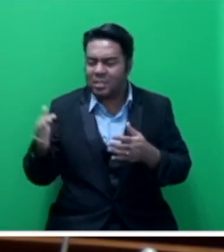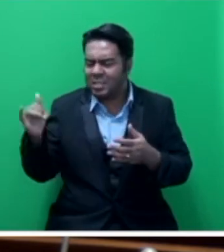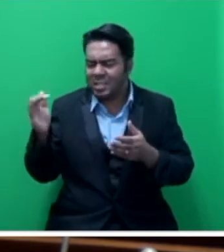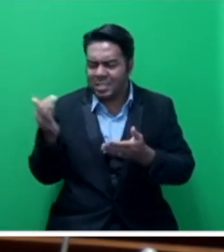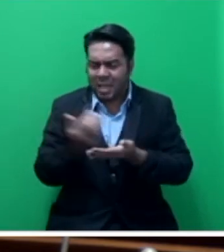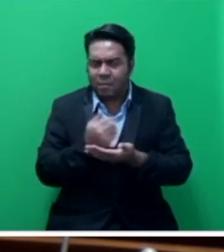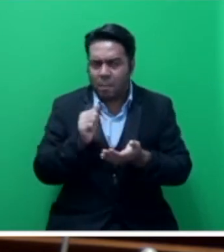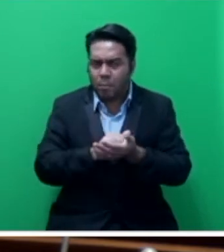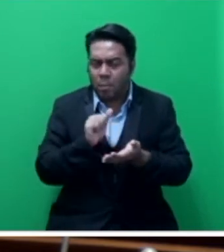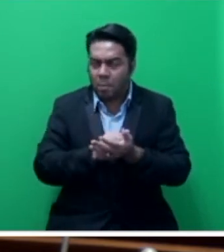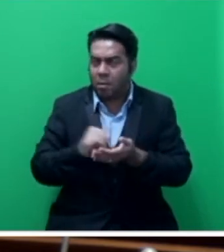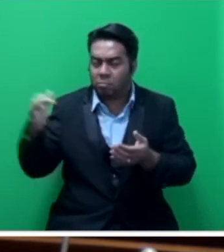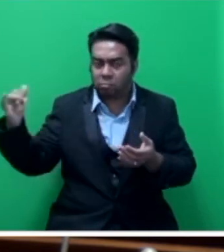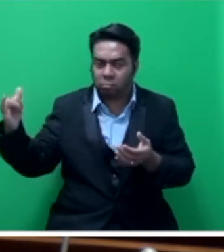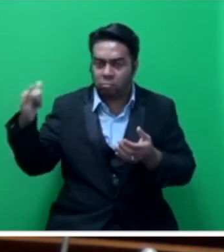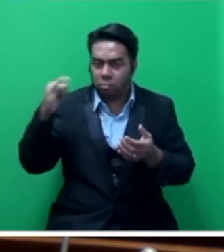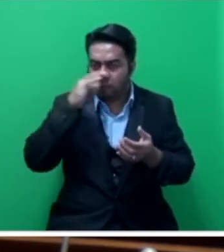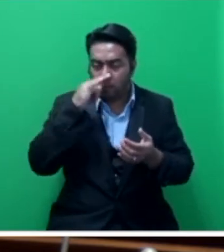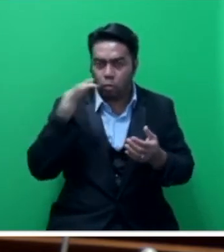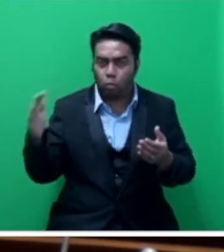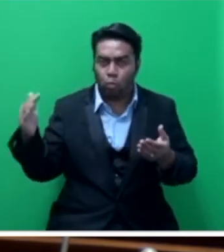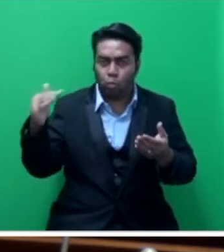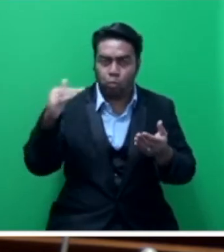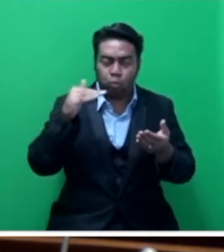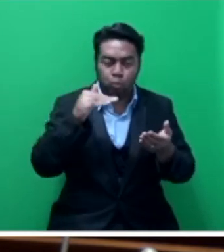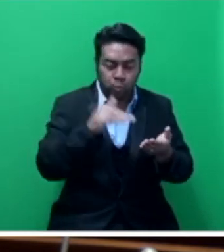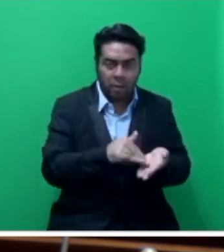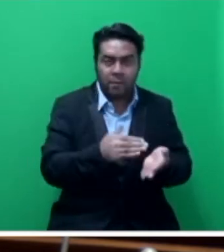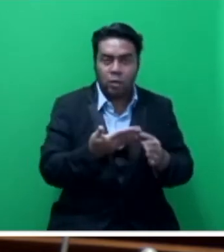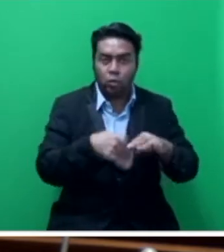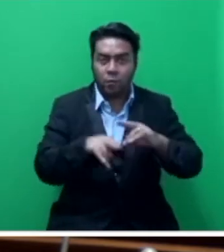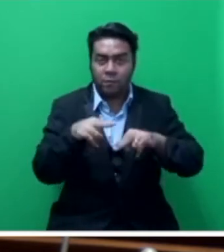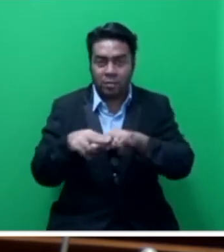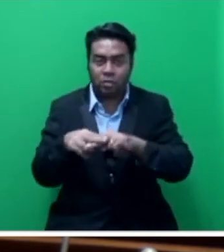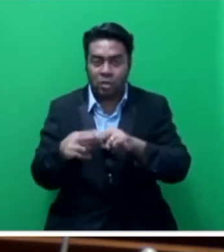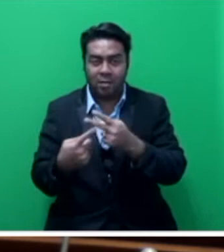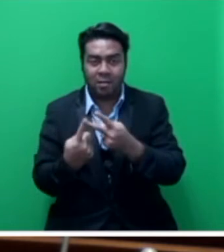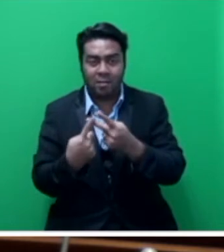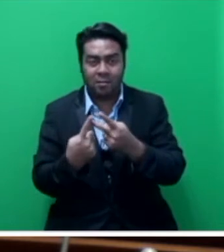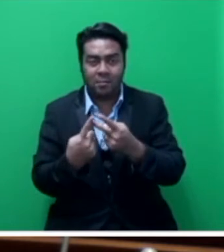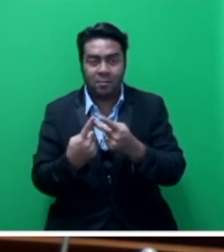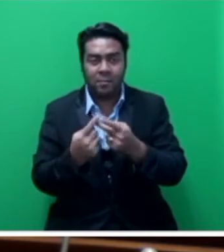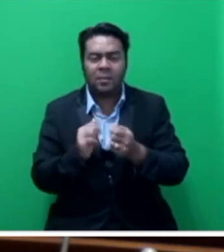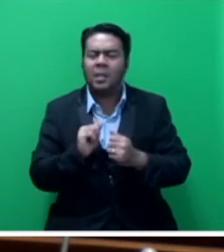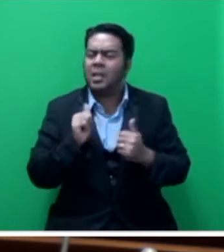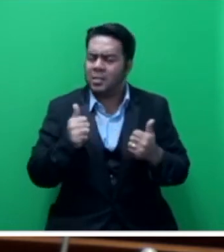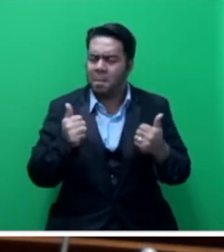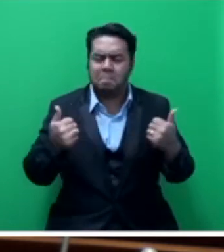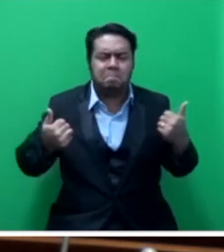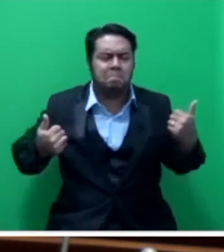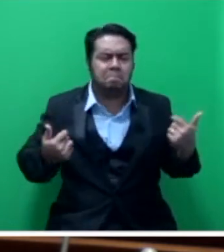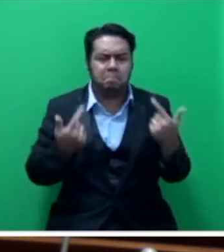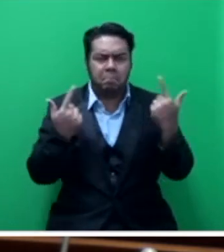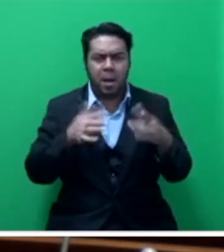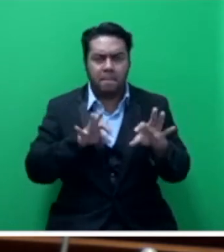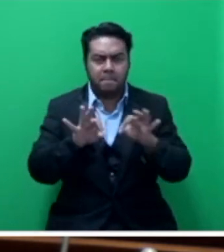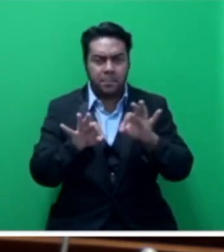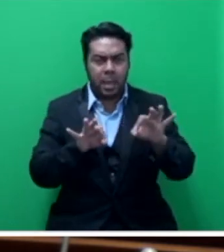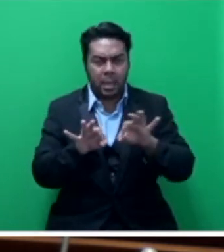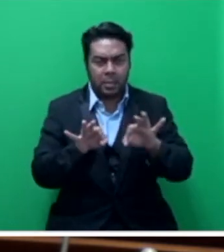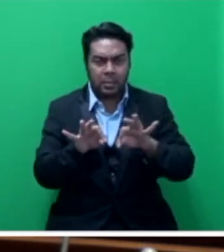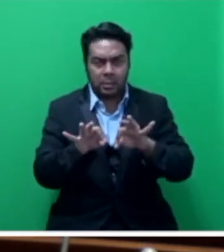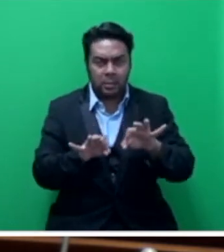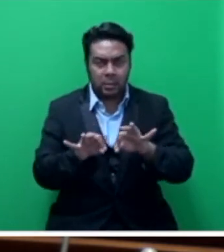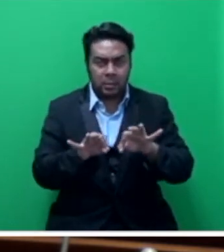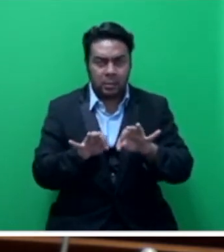these individuals, and it requires a great deal of detail and logistical planning. This is why I say, and I said in the